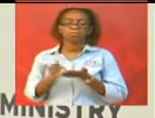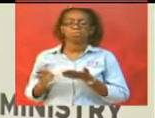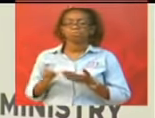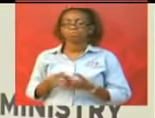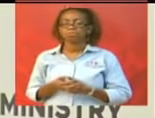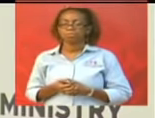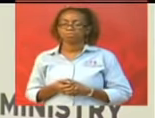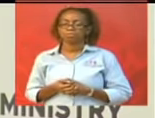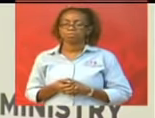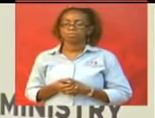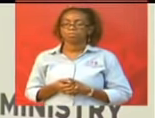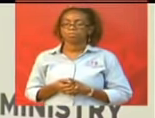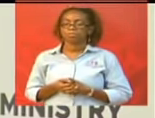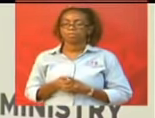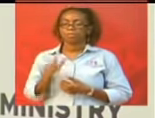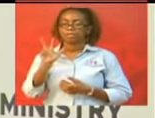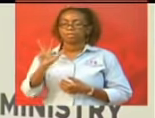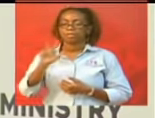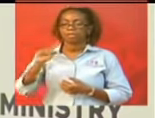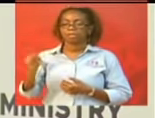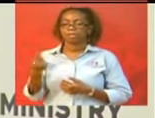2021 would have been